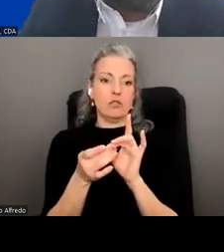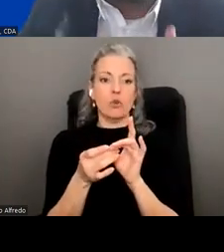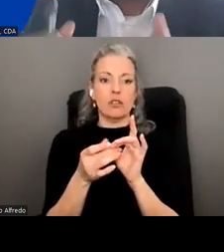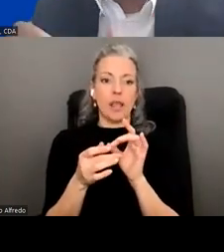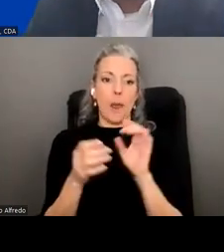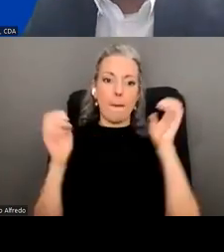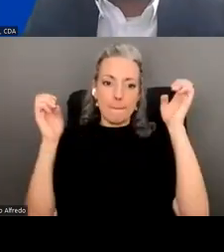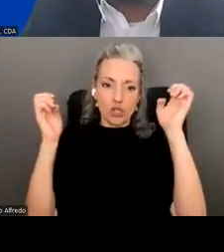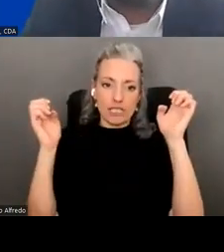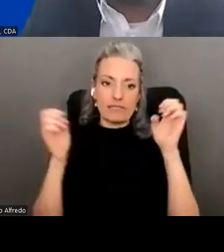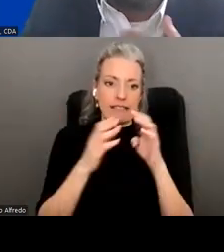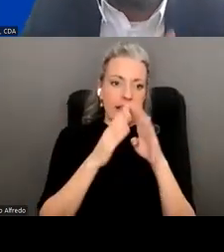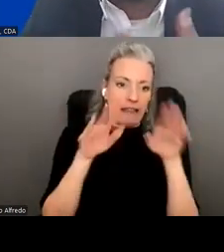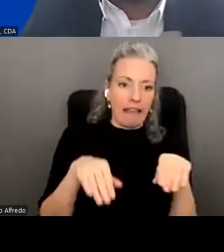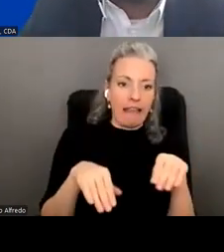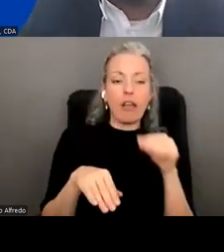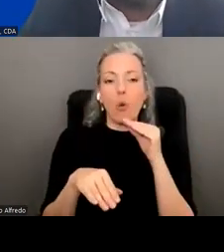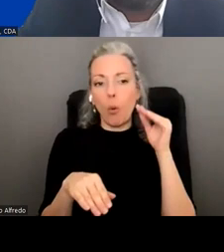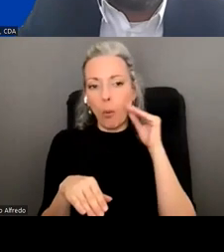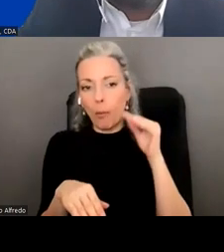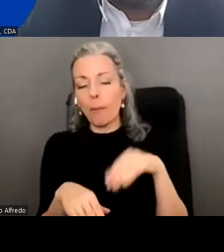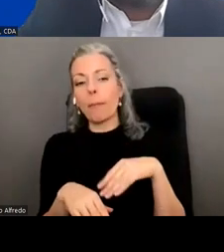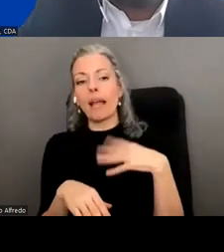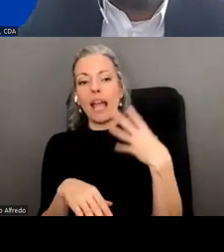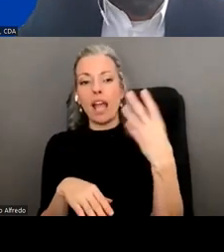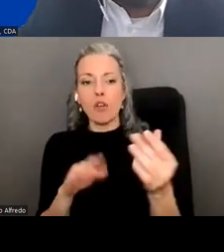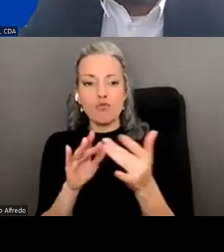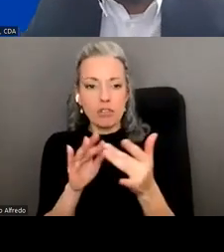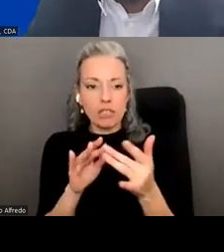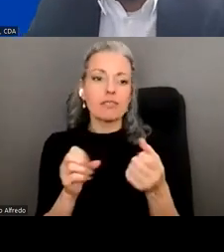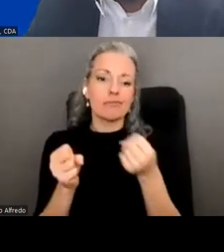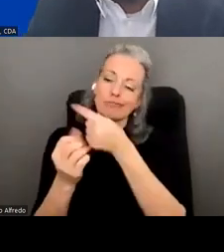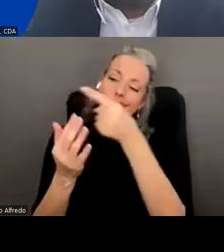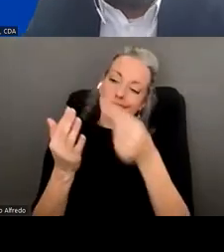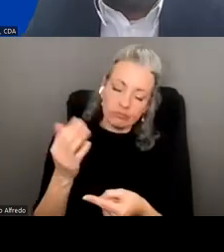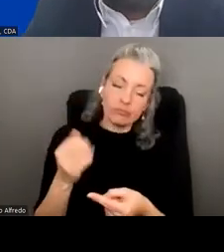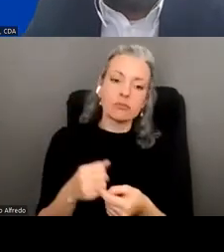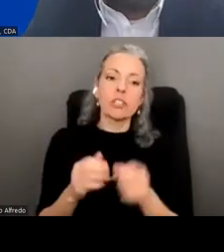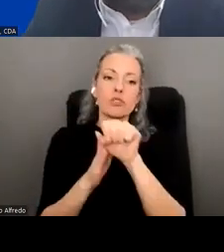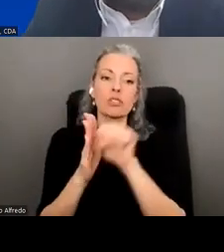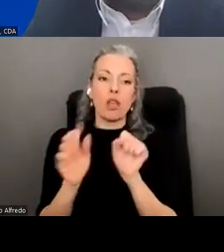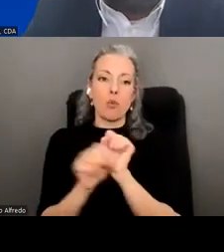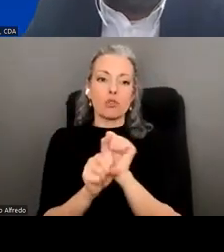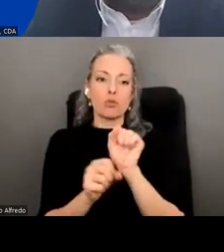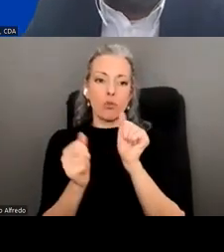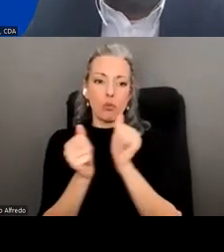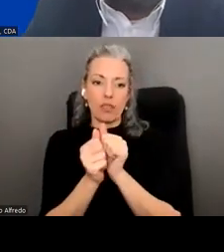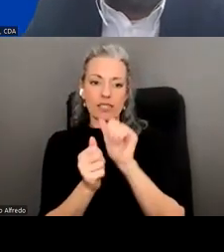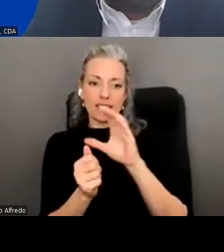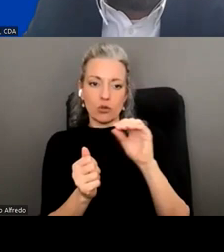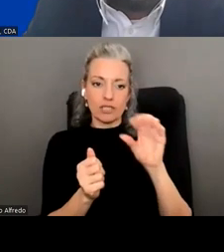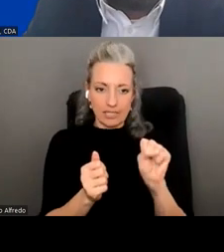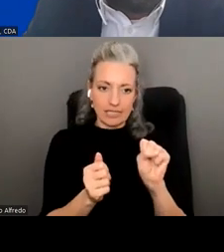rapid rehousing, permanent housing solutions, outreach, prevention, et cetera. And so the state works with the COCs to collect these data on a